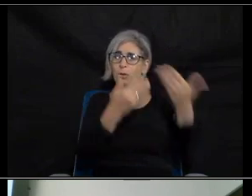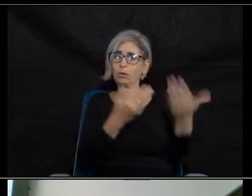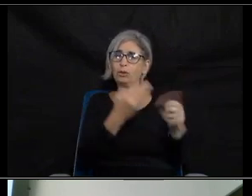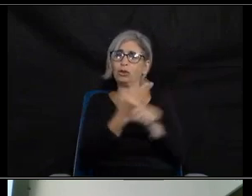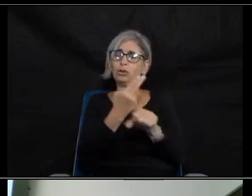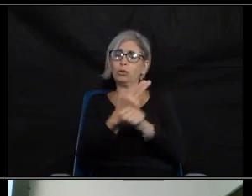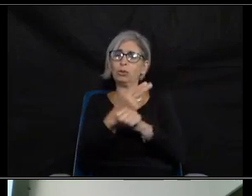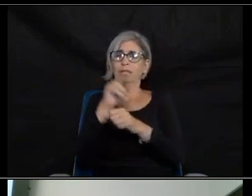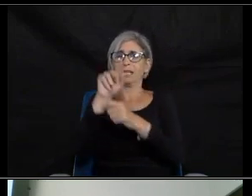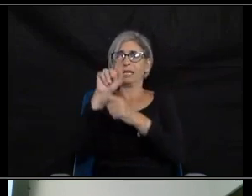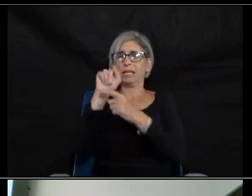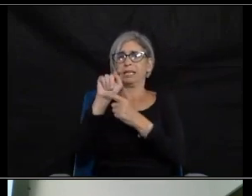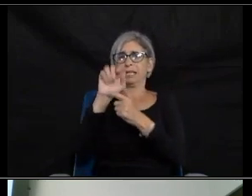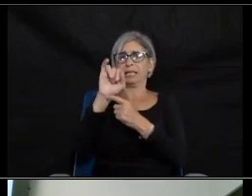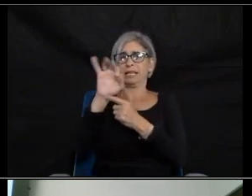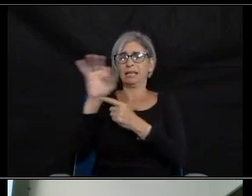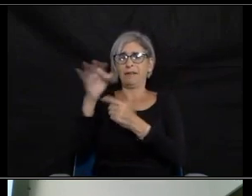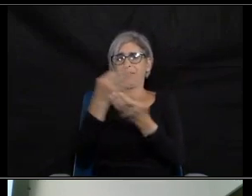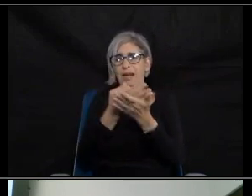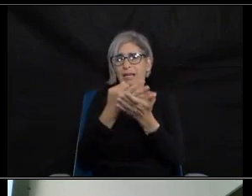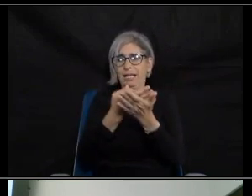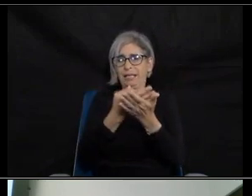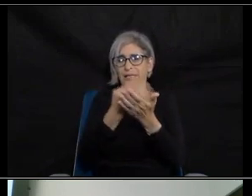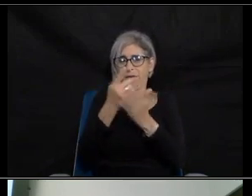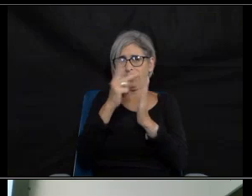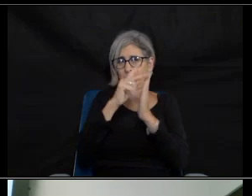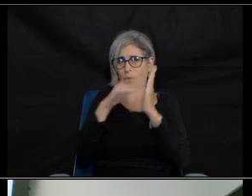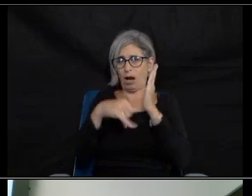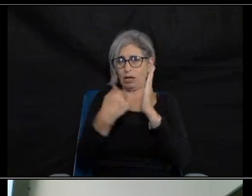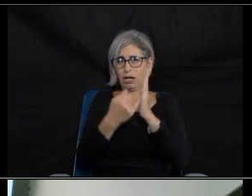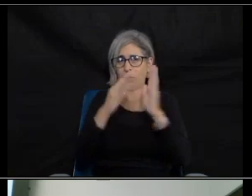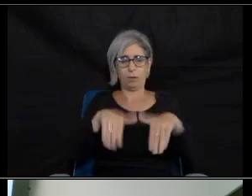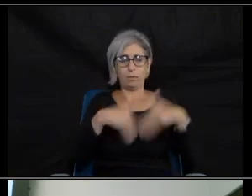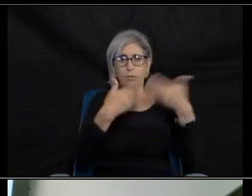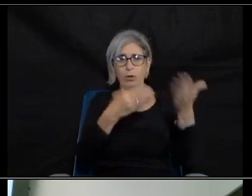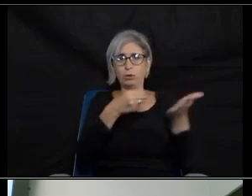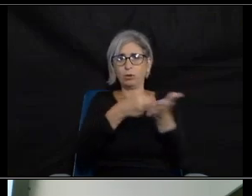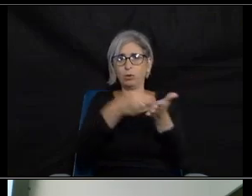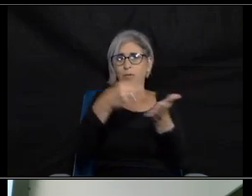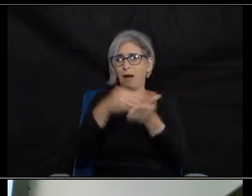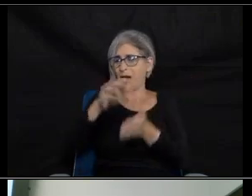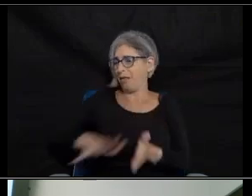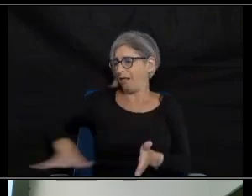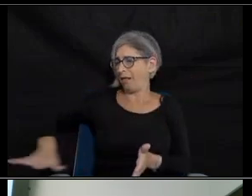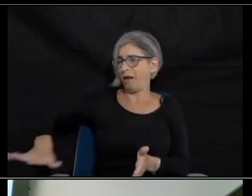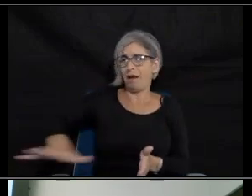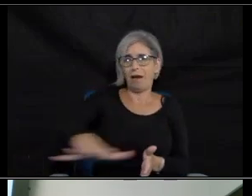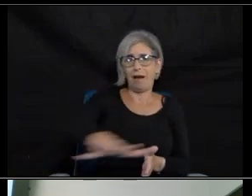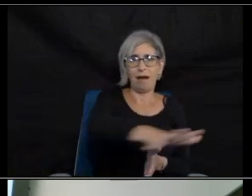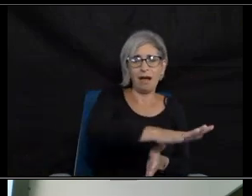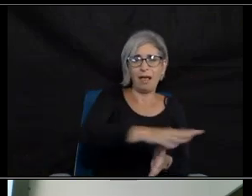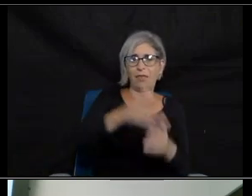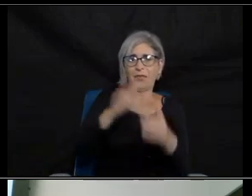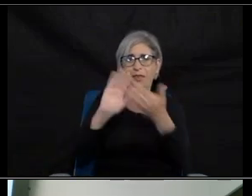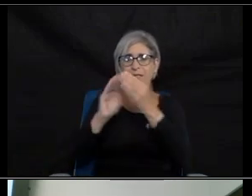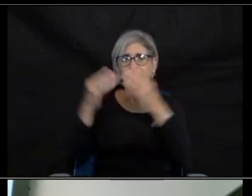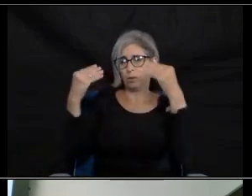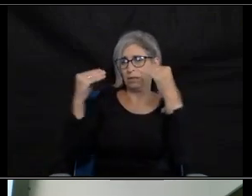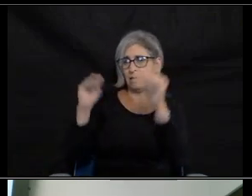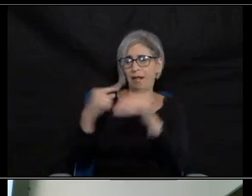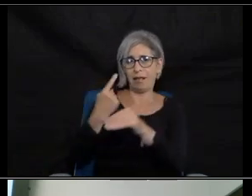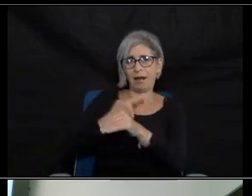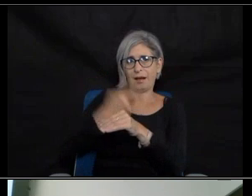TIF financing for this project, and we were proposing to buy the land that the city, you know, was going to sell us for